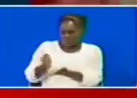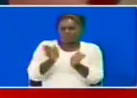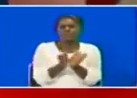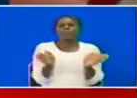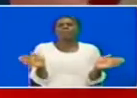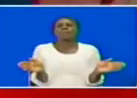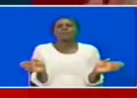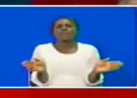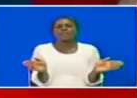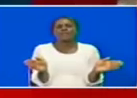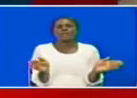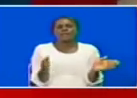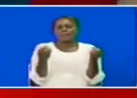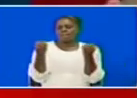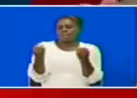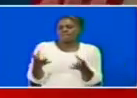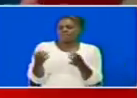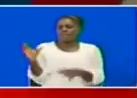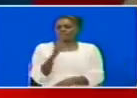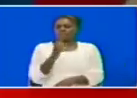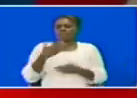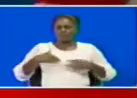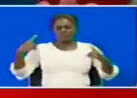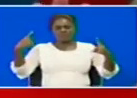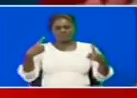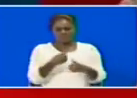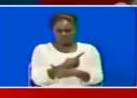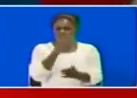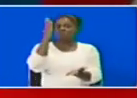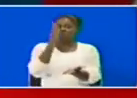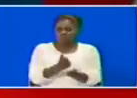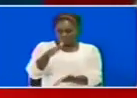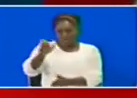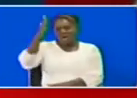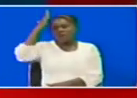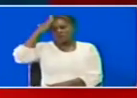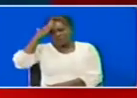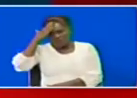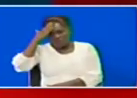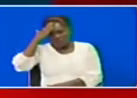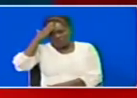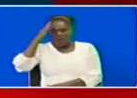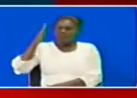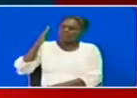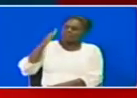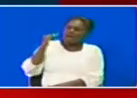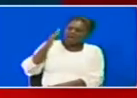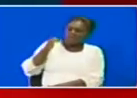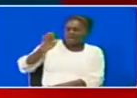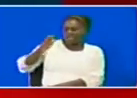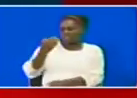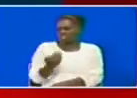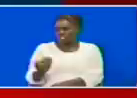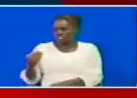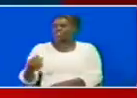public but for too many of our citizens a different reality exists mothers and children trapped in